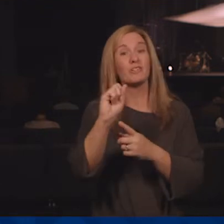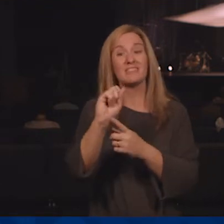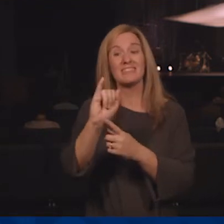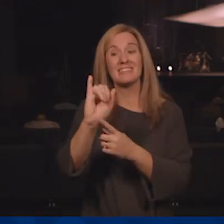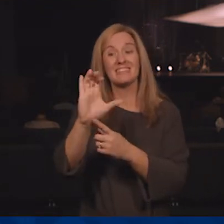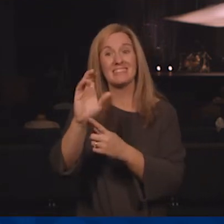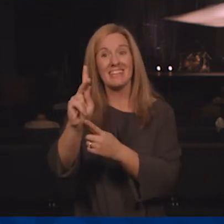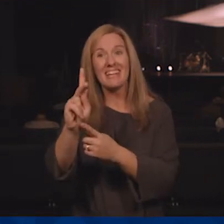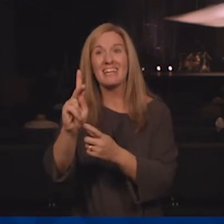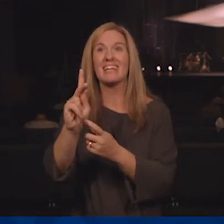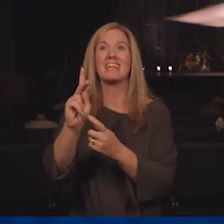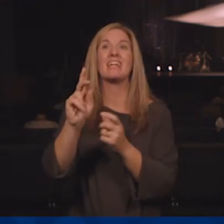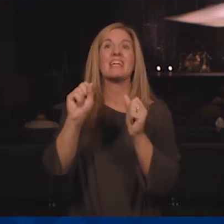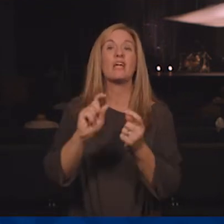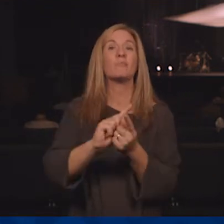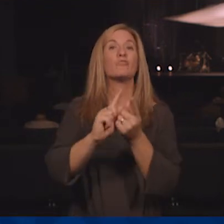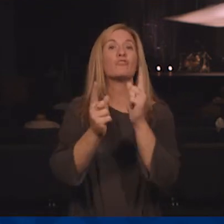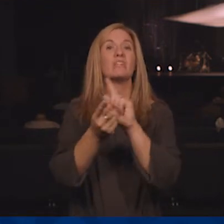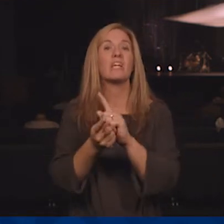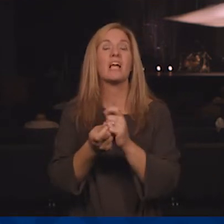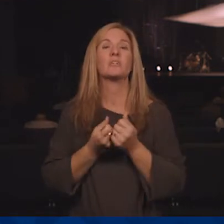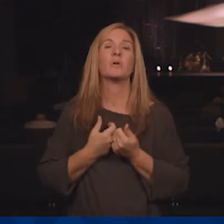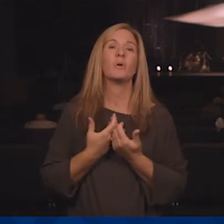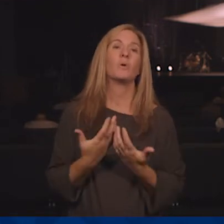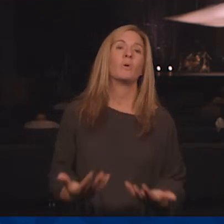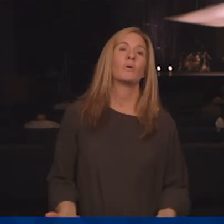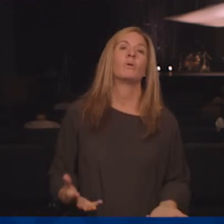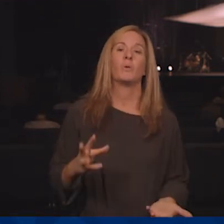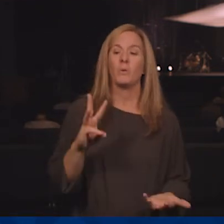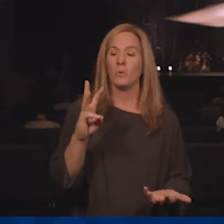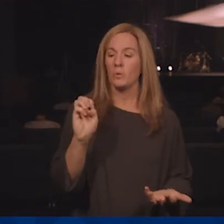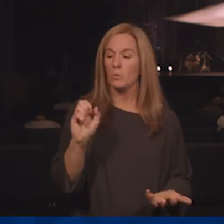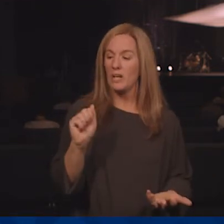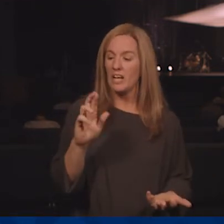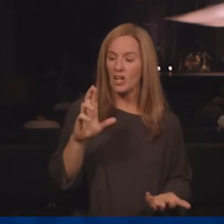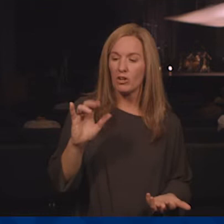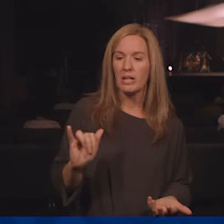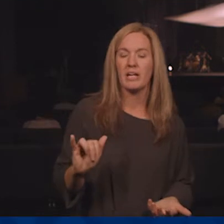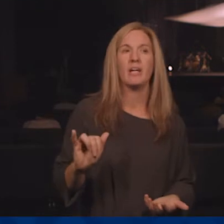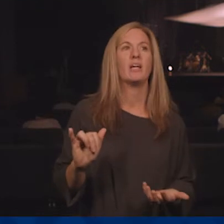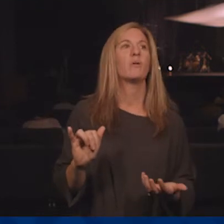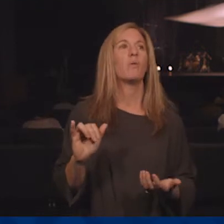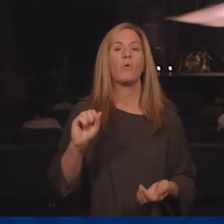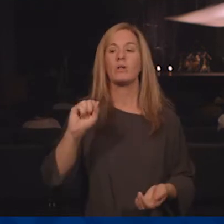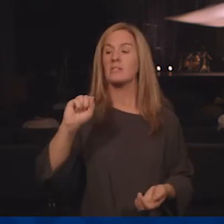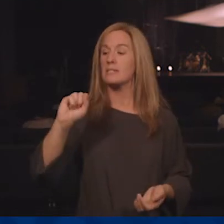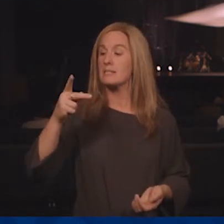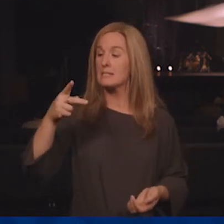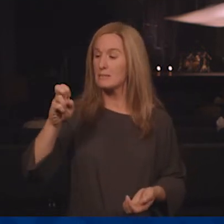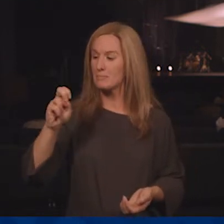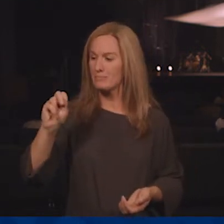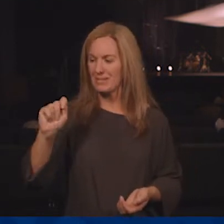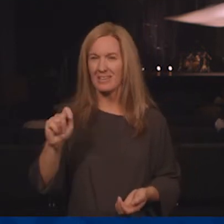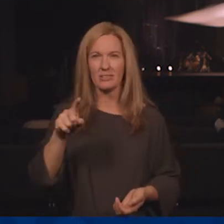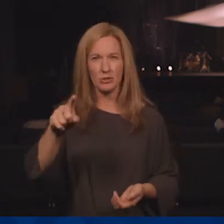Strong's Concordant translates it spent. Has anybody ever felt spiritually spent?